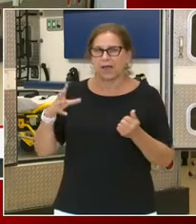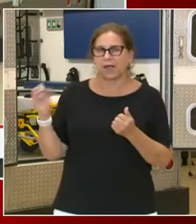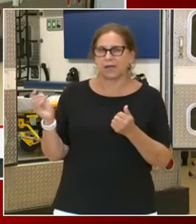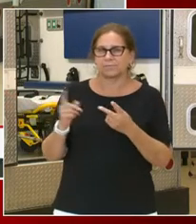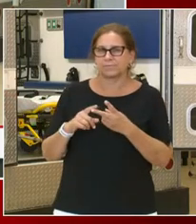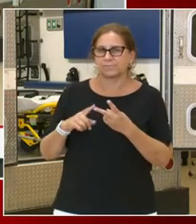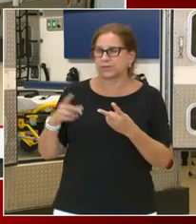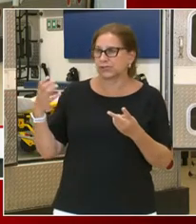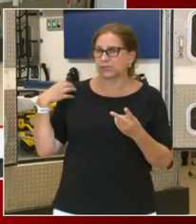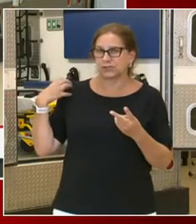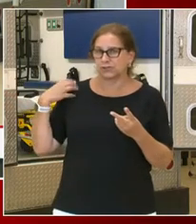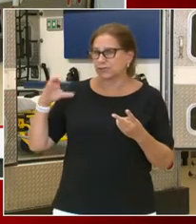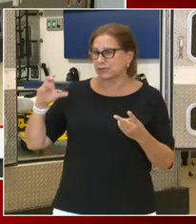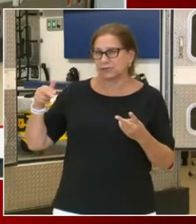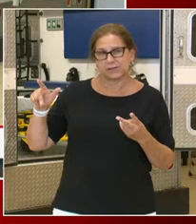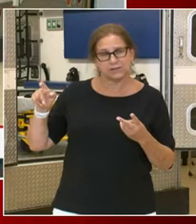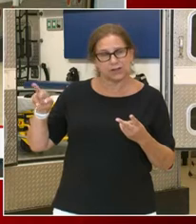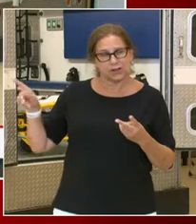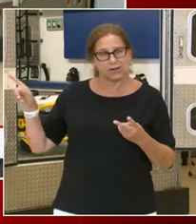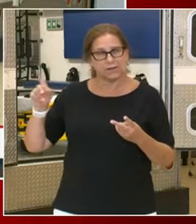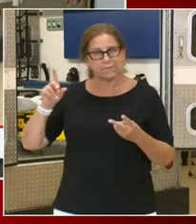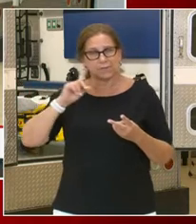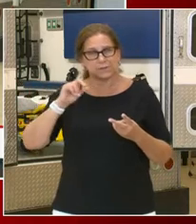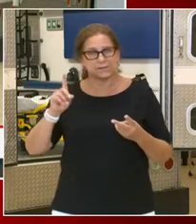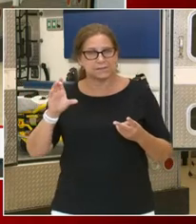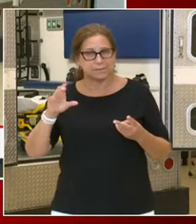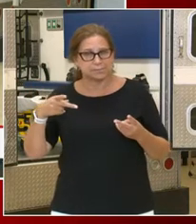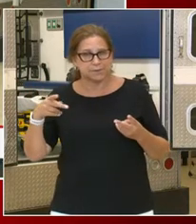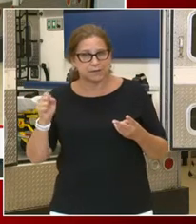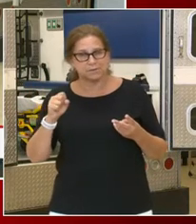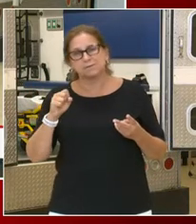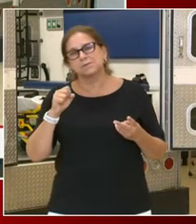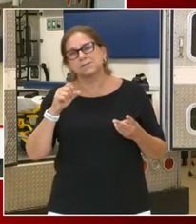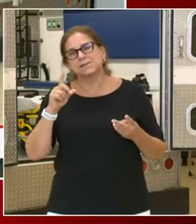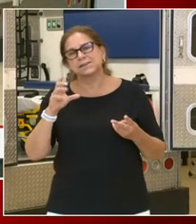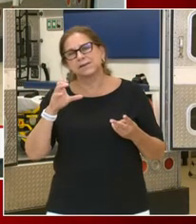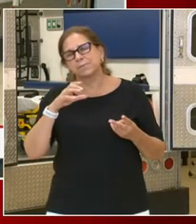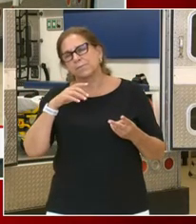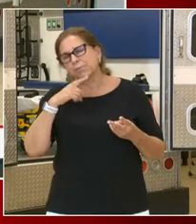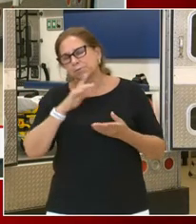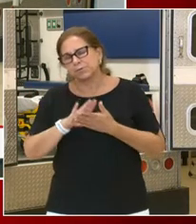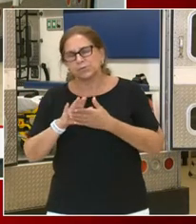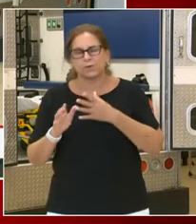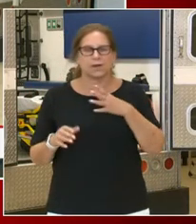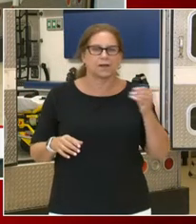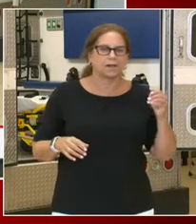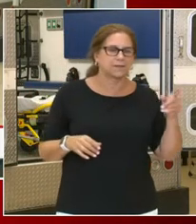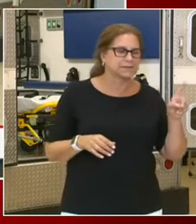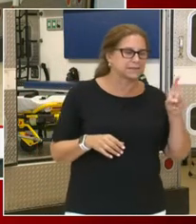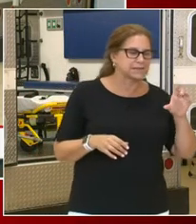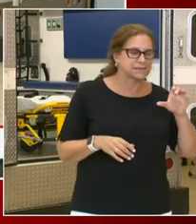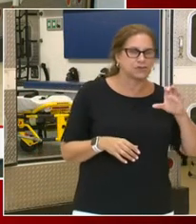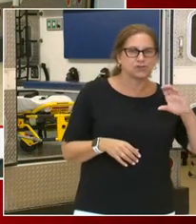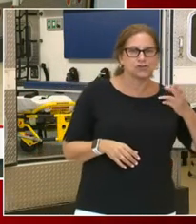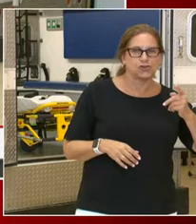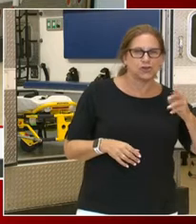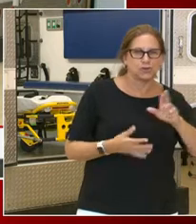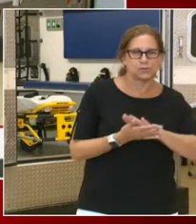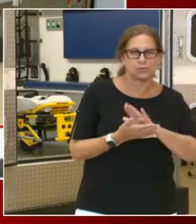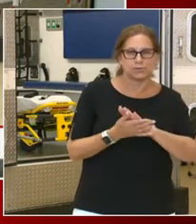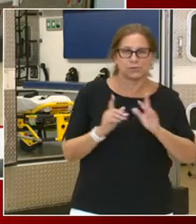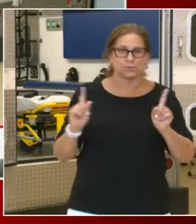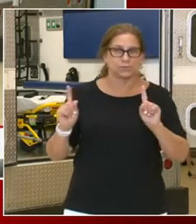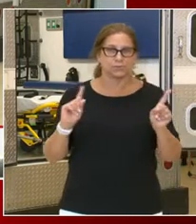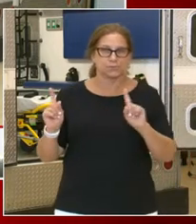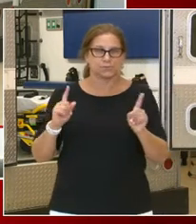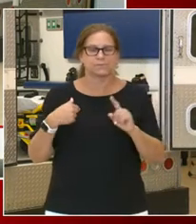lot of these schools as they're preparing for in-person classes, students coming back into the classroom, and just the excitement you see, even though covered by a mask,